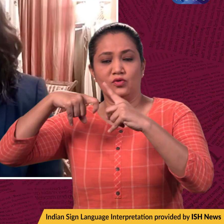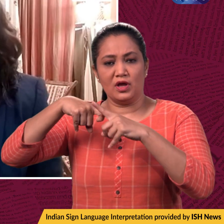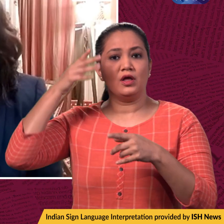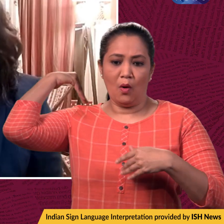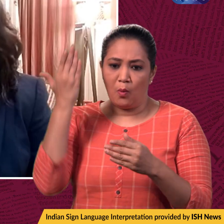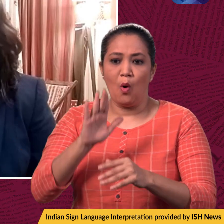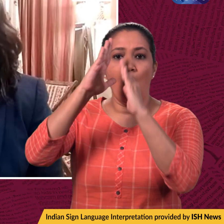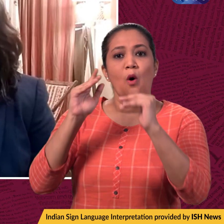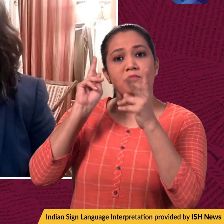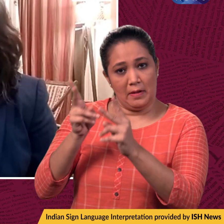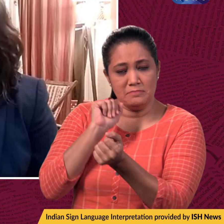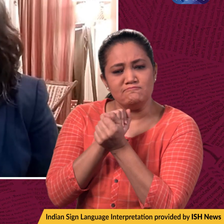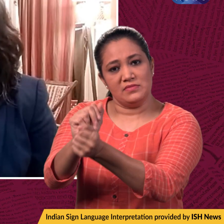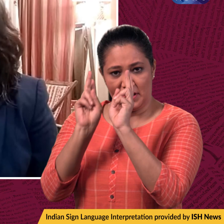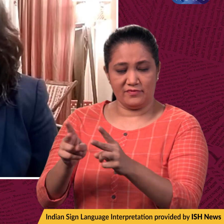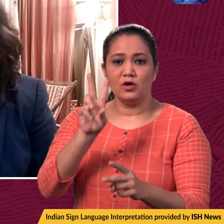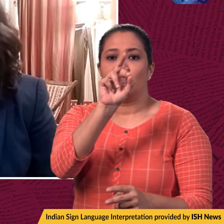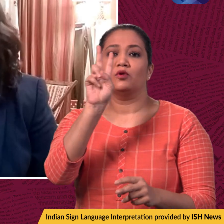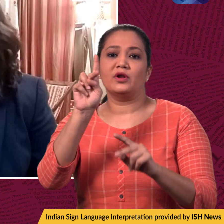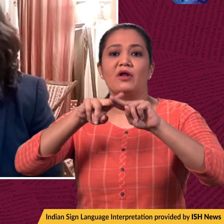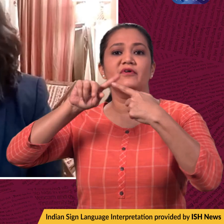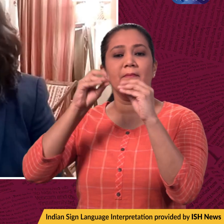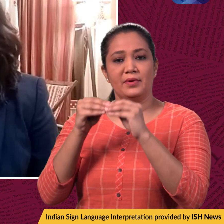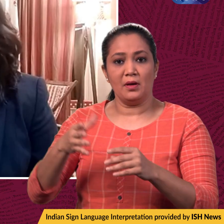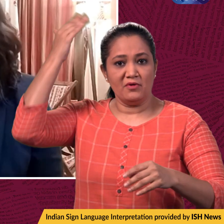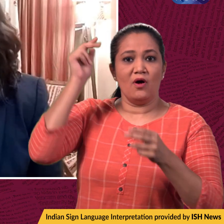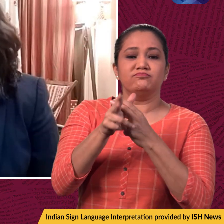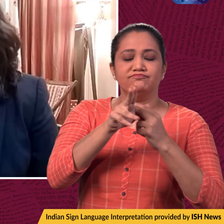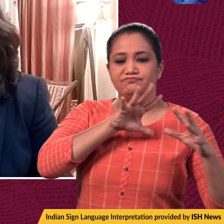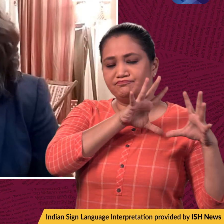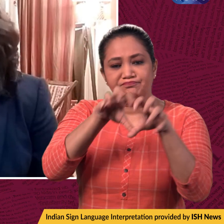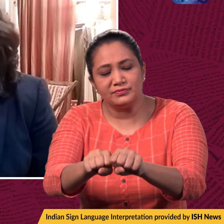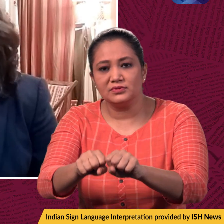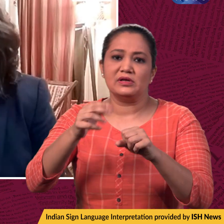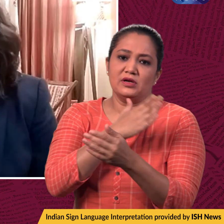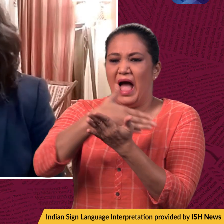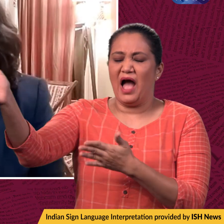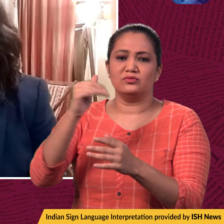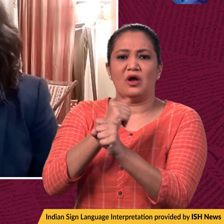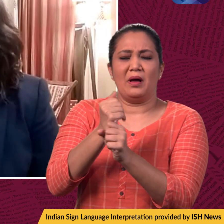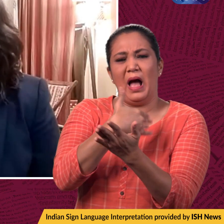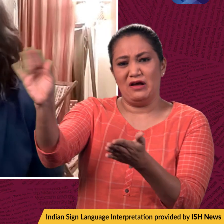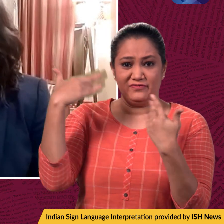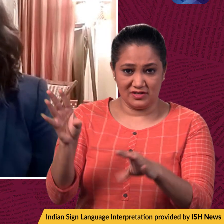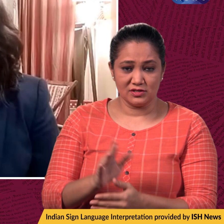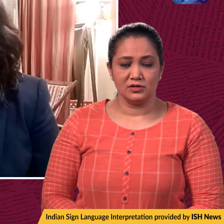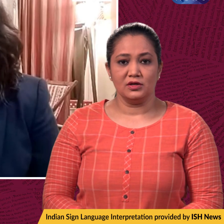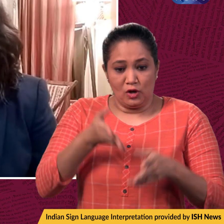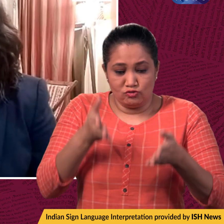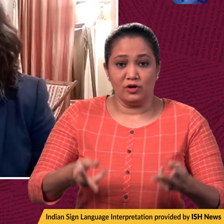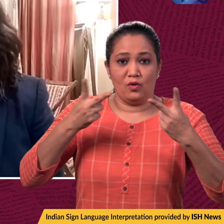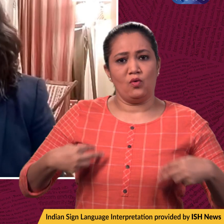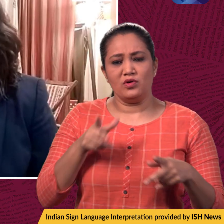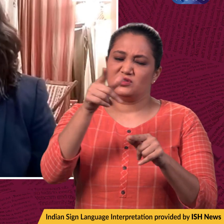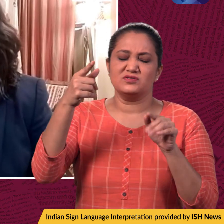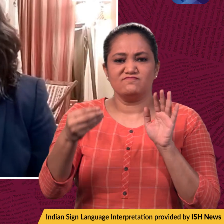under house arrest since February 2021 when a military coup ousted her elected government. Now, today a Janta court